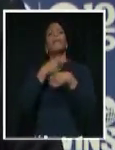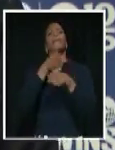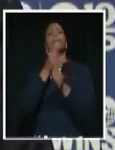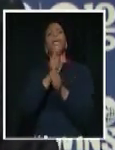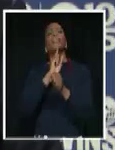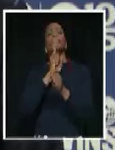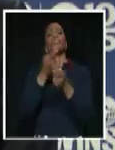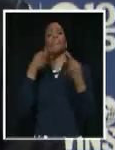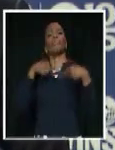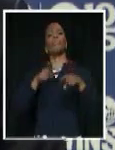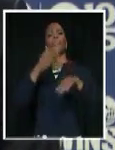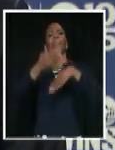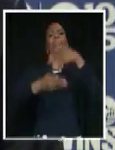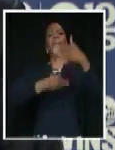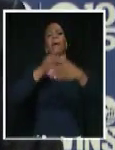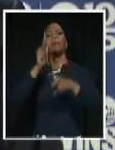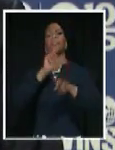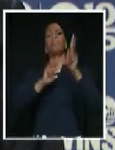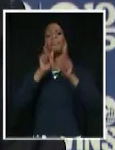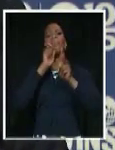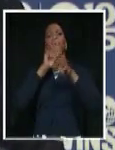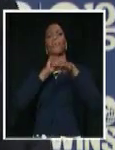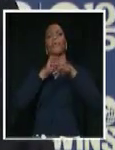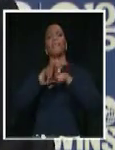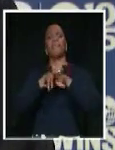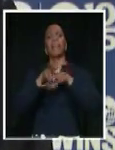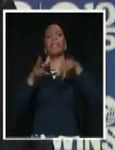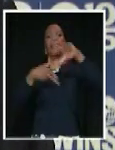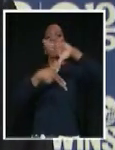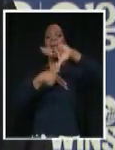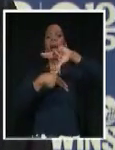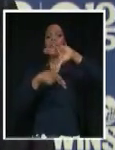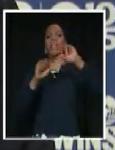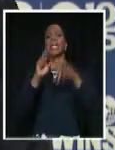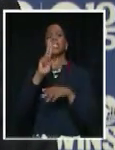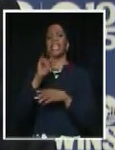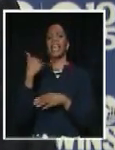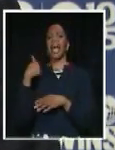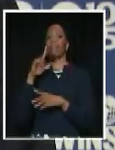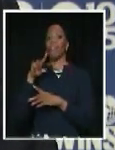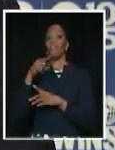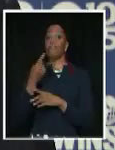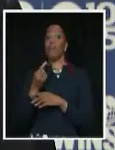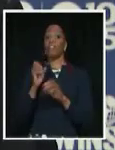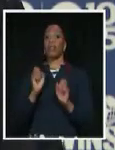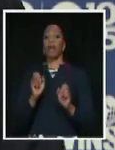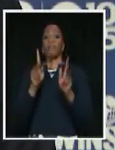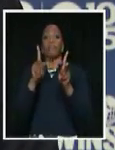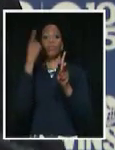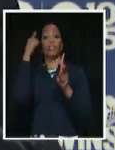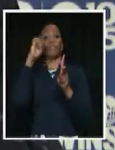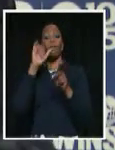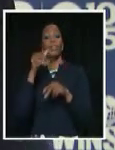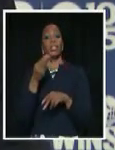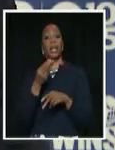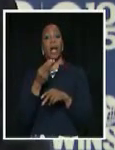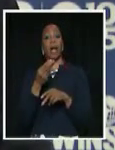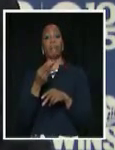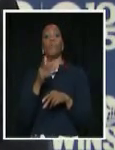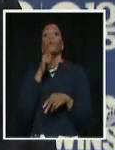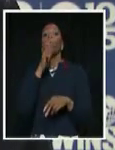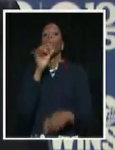process people who were affected by Sandy have the first opportunity for those jobs. People who were affected by Sandy have an opportunity to